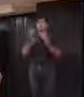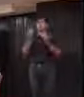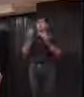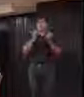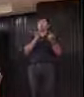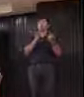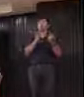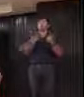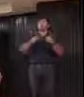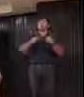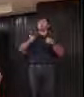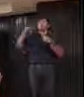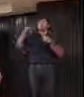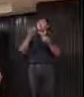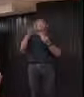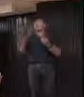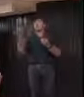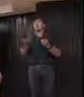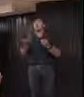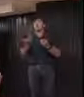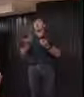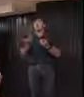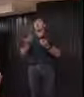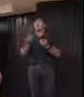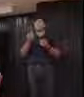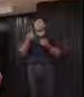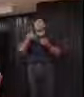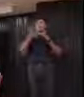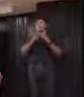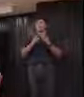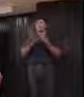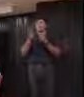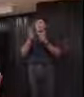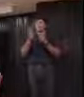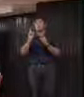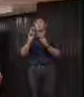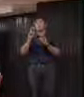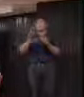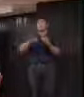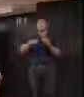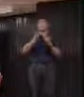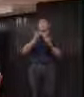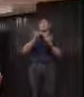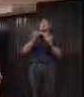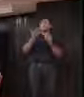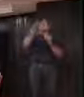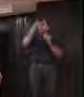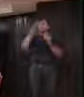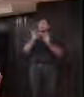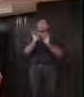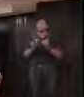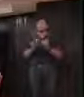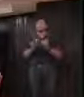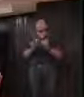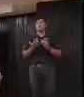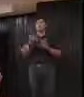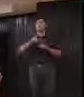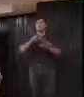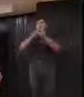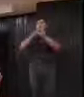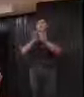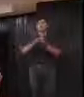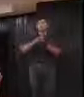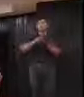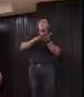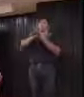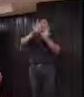corpus, etc., more quickly. But that's an unfortunate part of the whole thing. On the question of basic structure and will of the